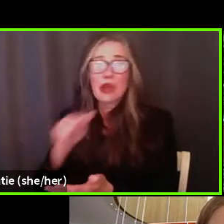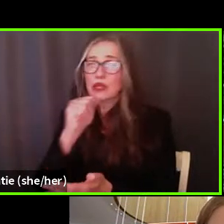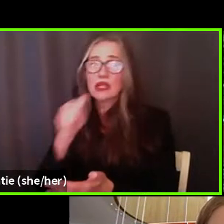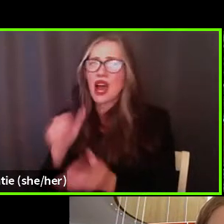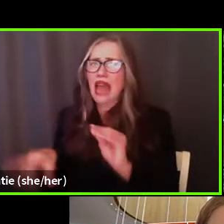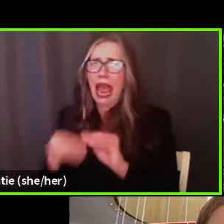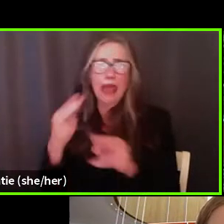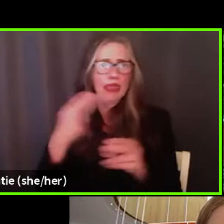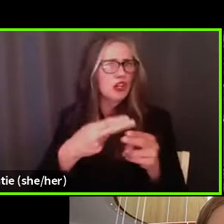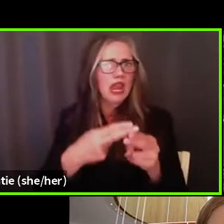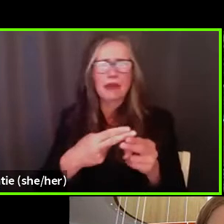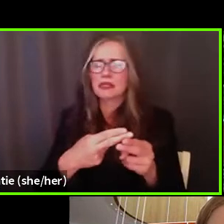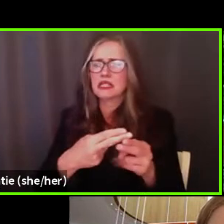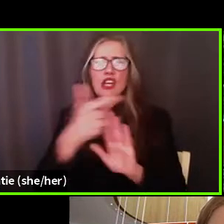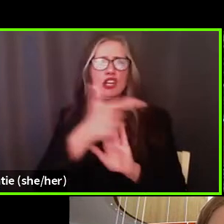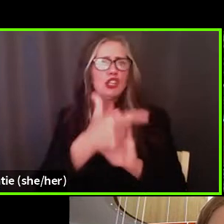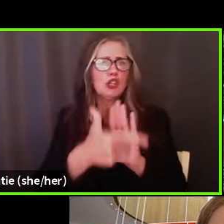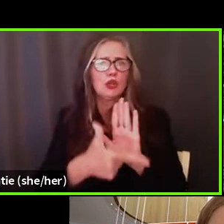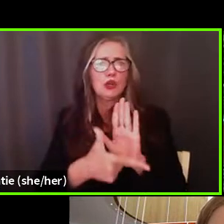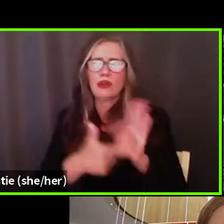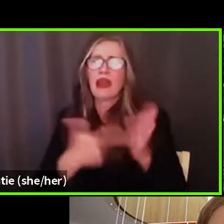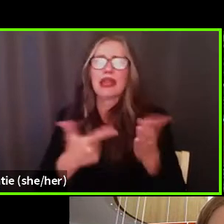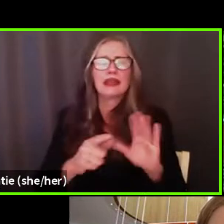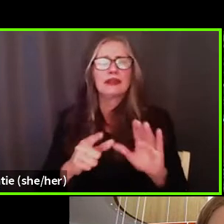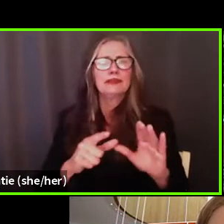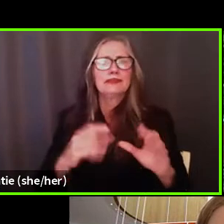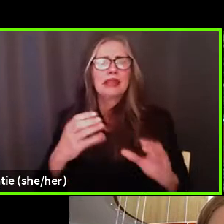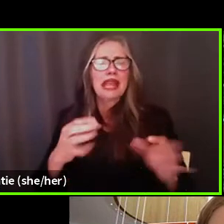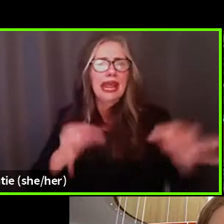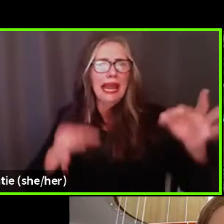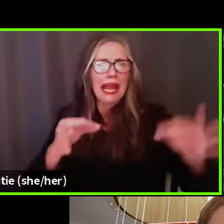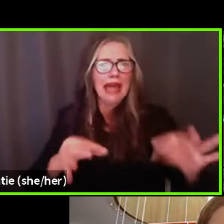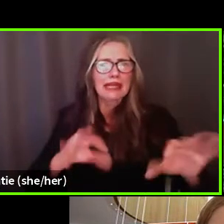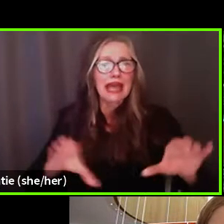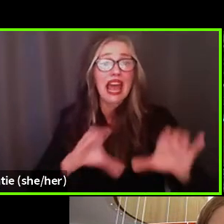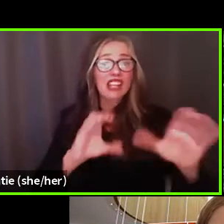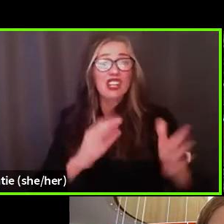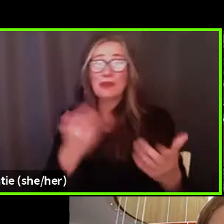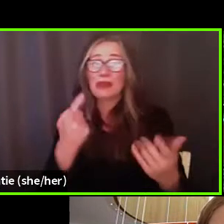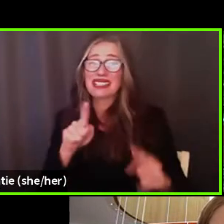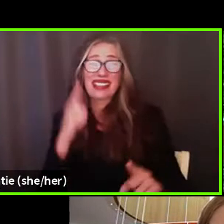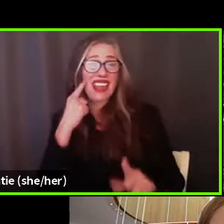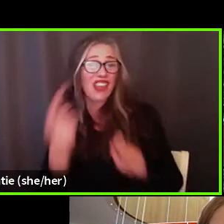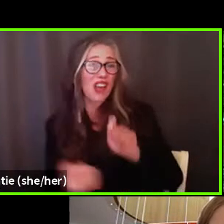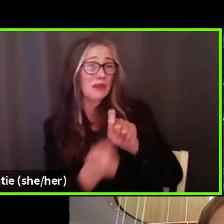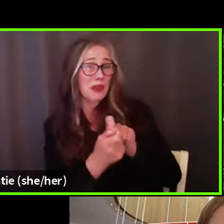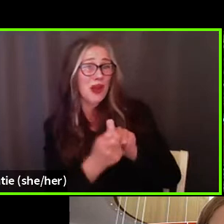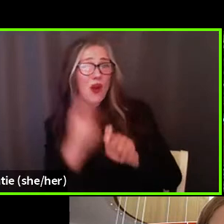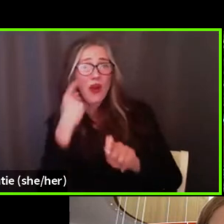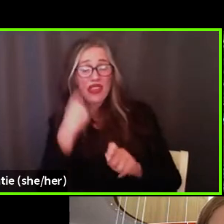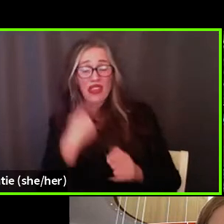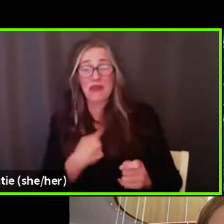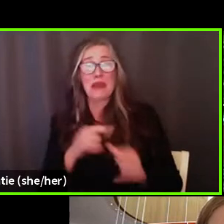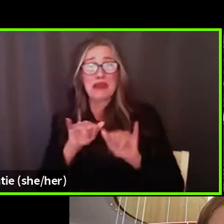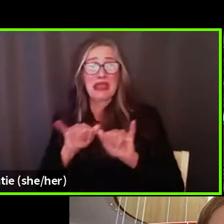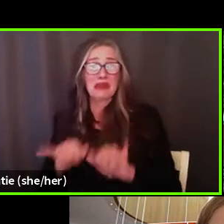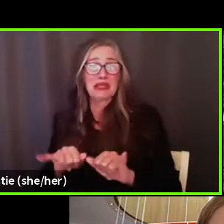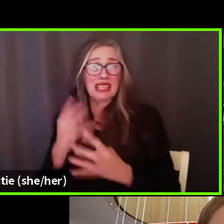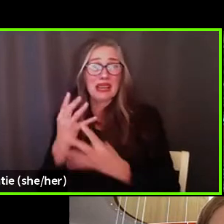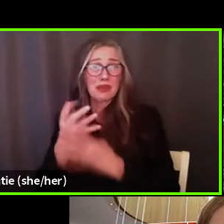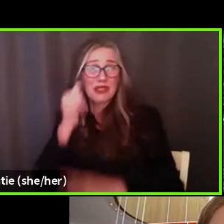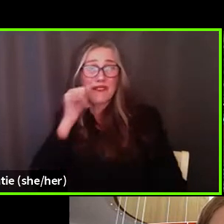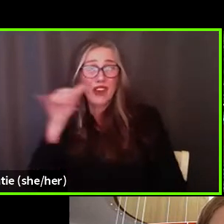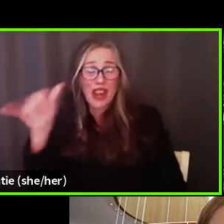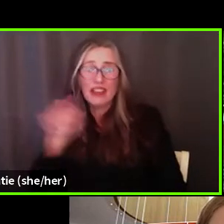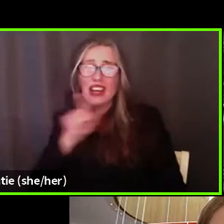suits due to fears of retaliations and the the thought of having to remain in prison forever because of it and this is a tangible